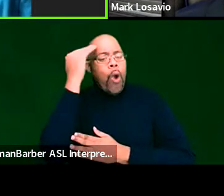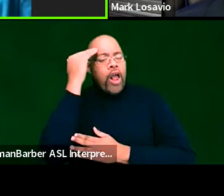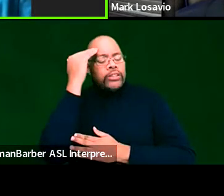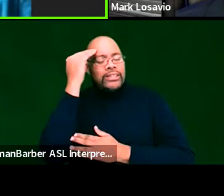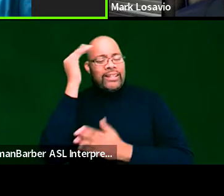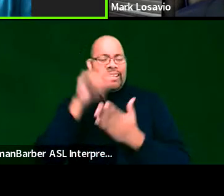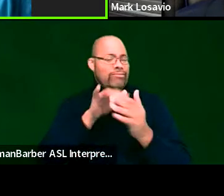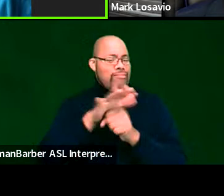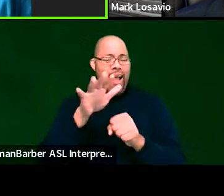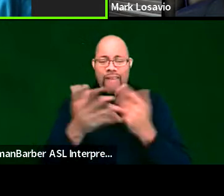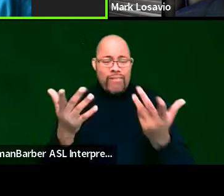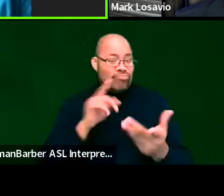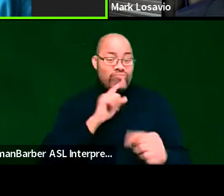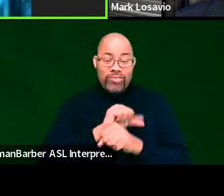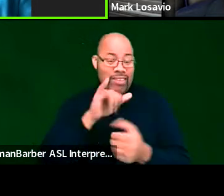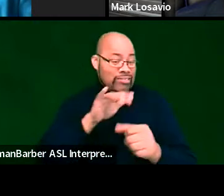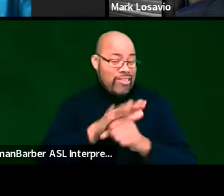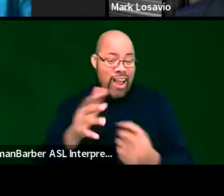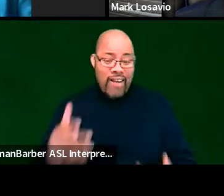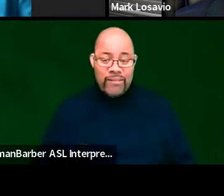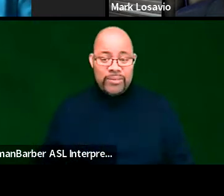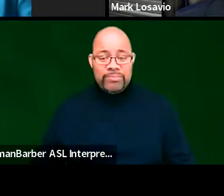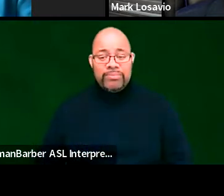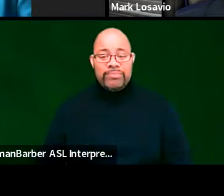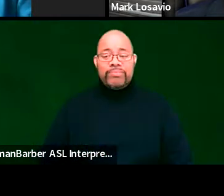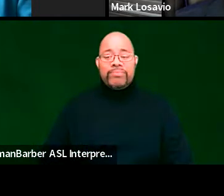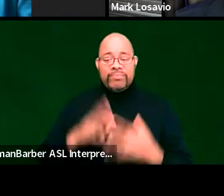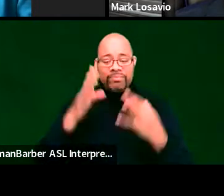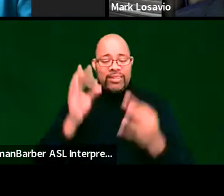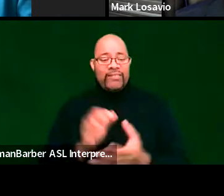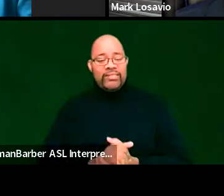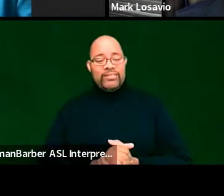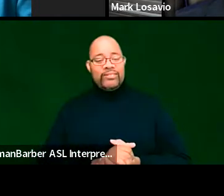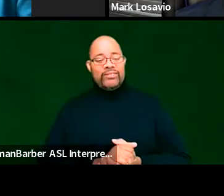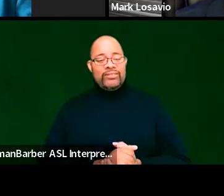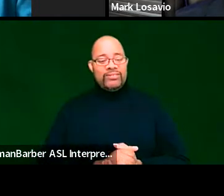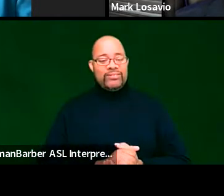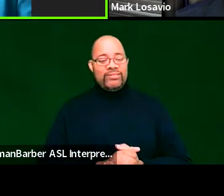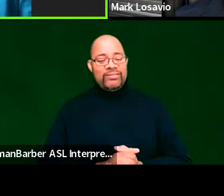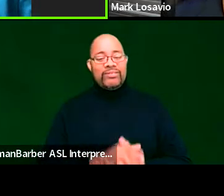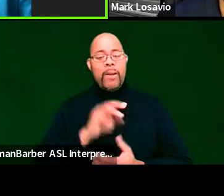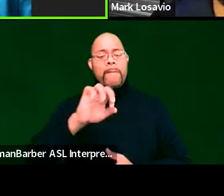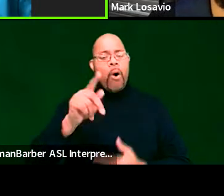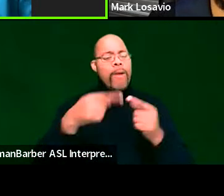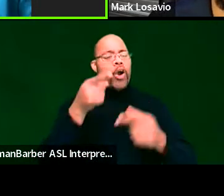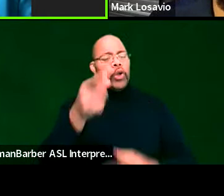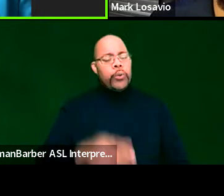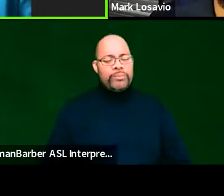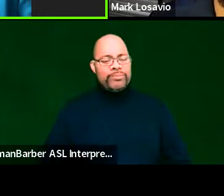That's enough. That's literally enough. Absolutely. And that's dope. Mark, what about you?